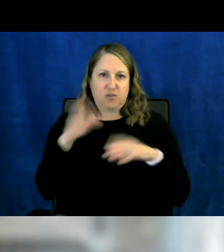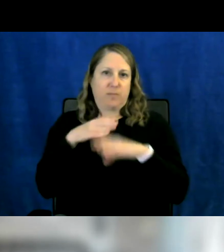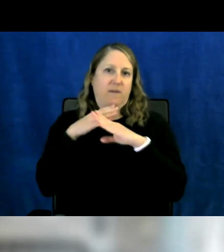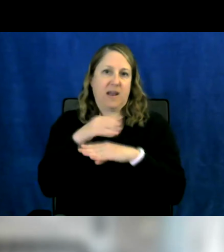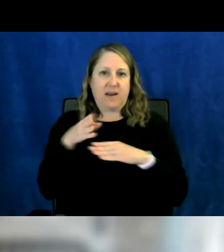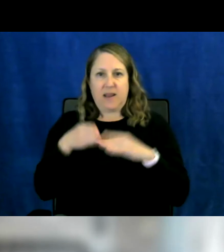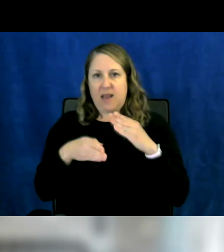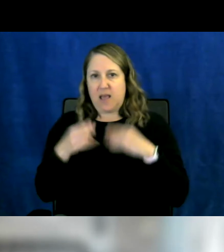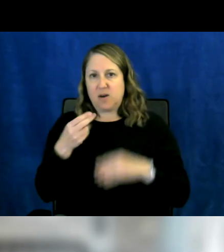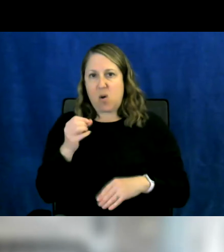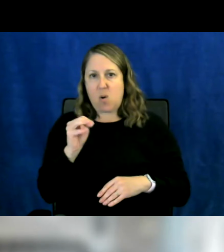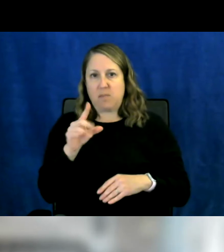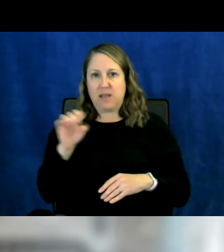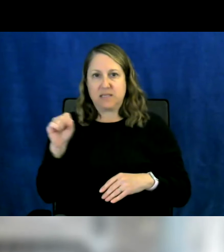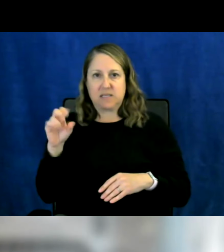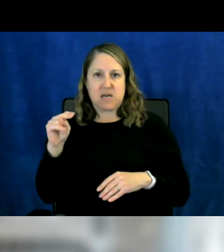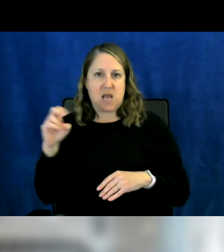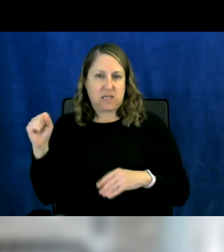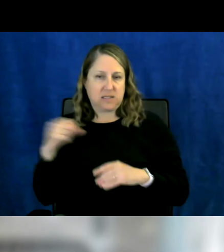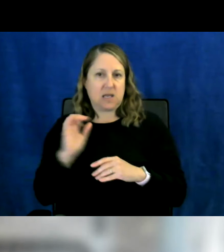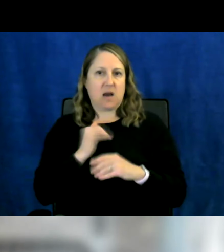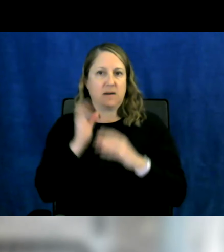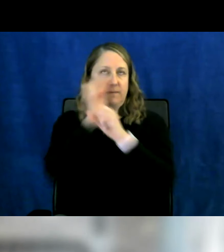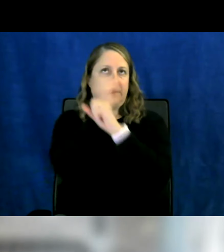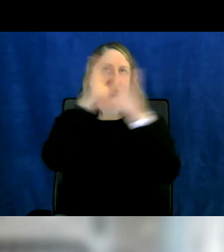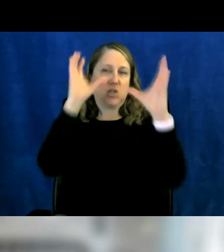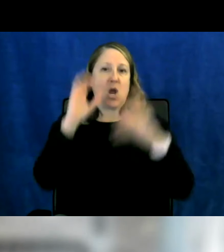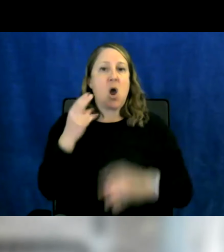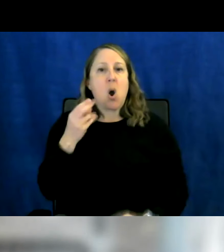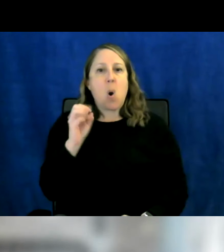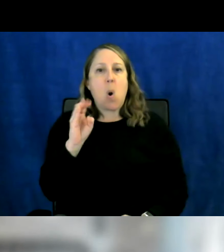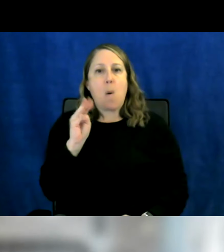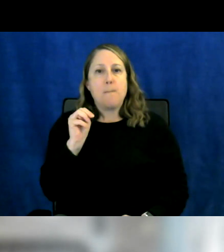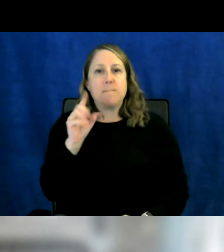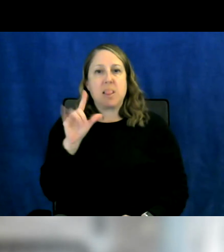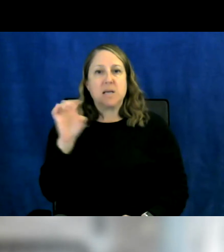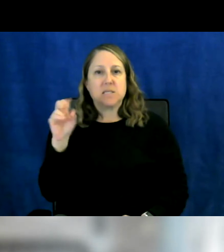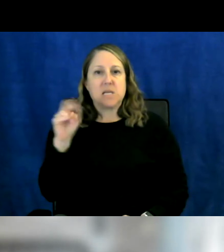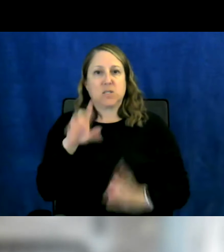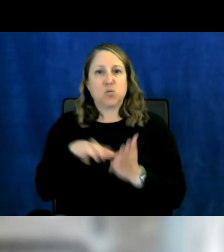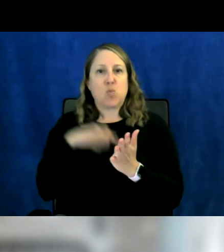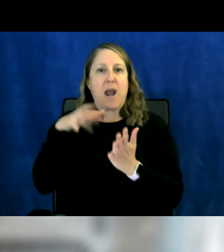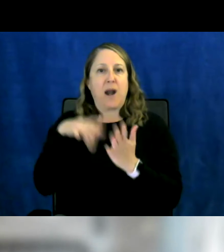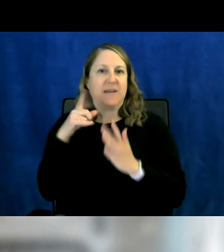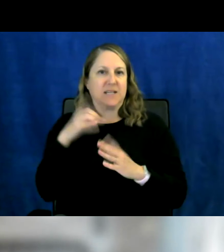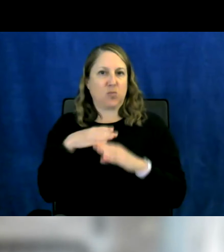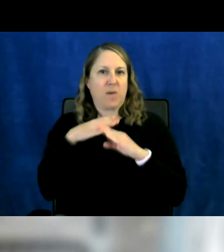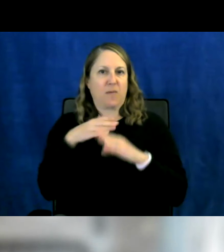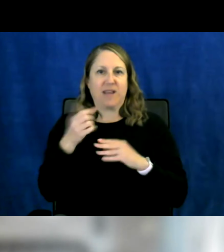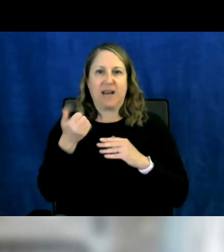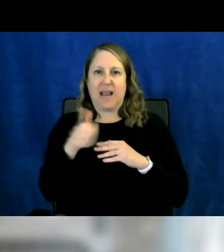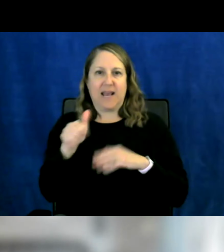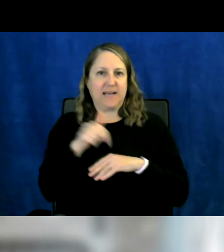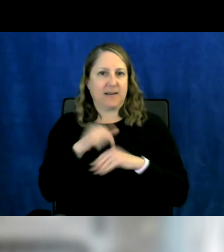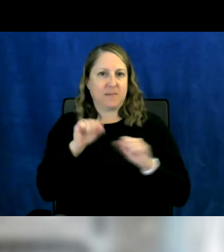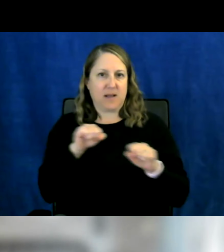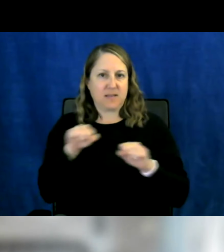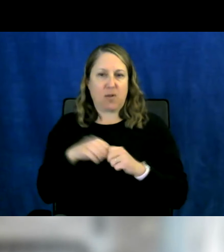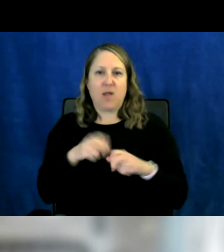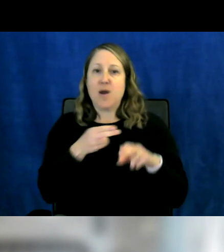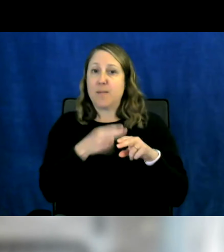homelessness that's motivated by a vision where homelessness is rare because it's prevented whenever possible, brief and ended quickly whenever it